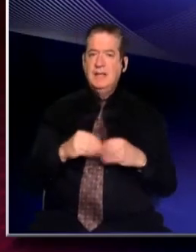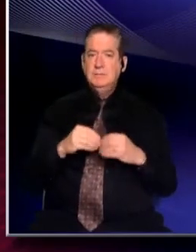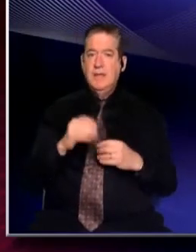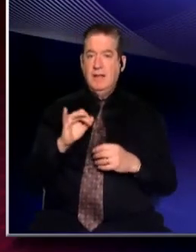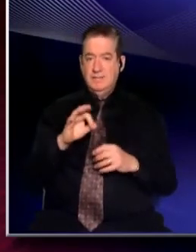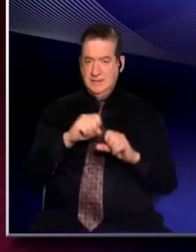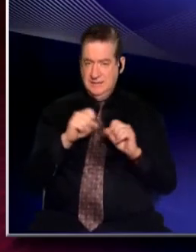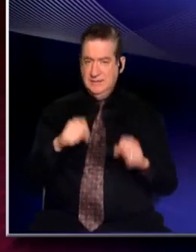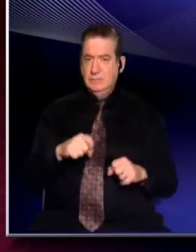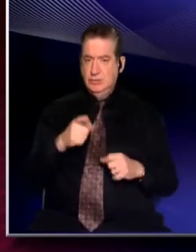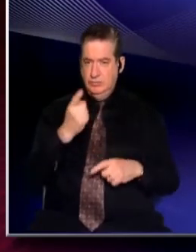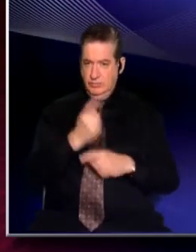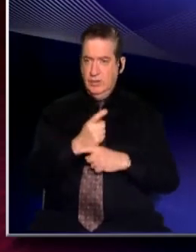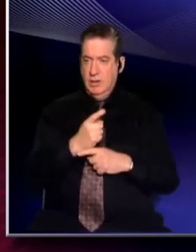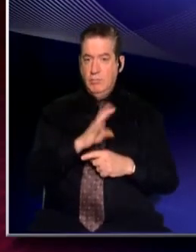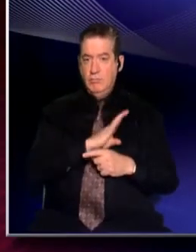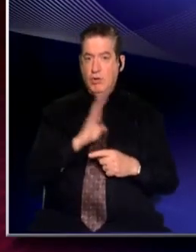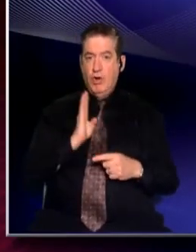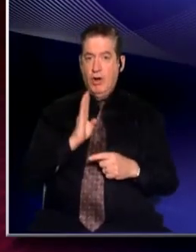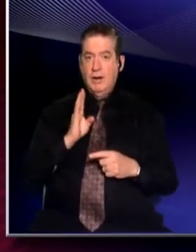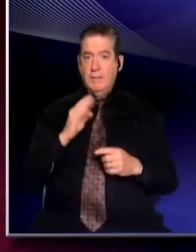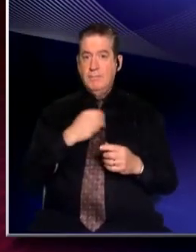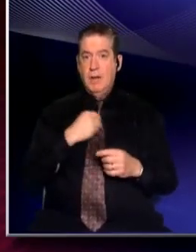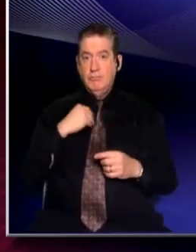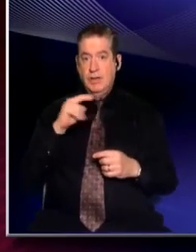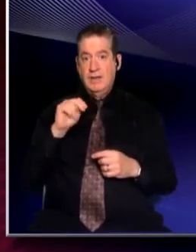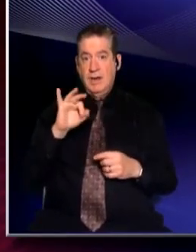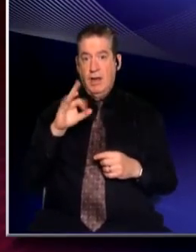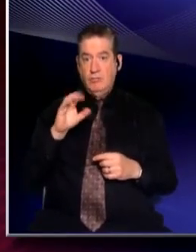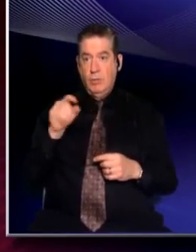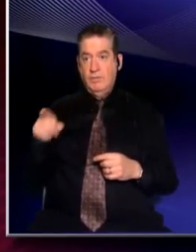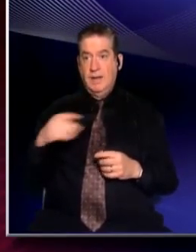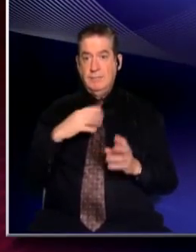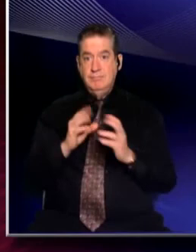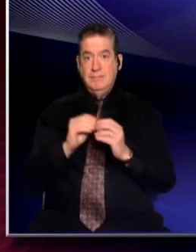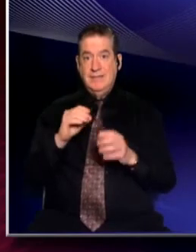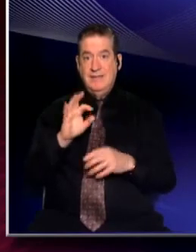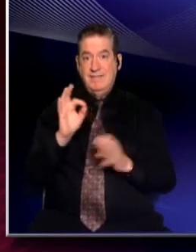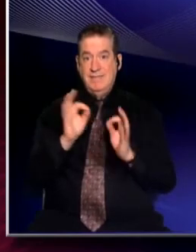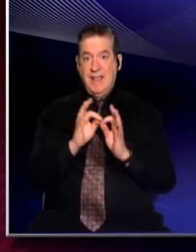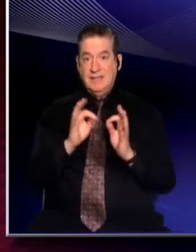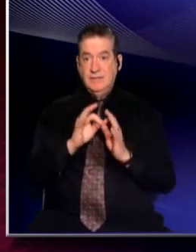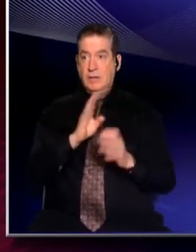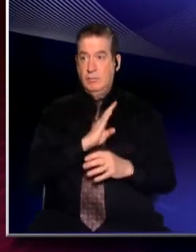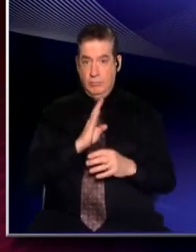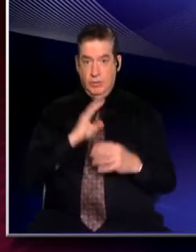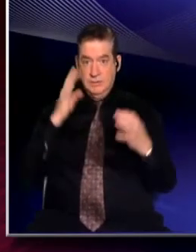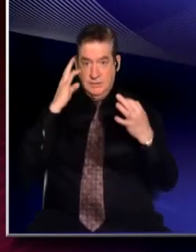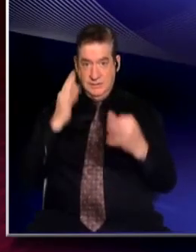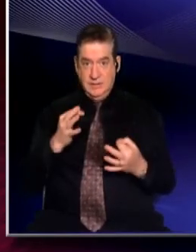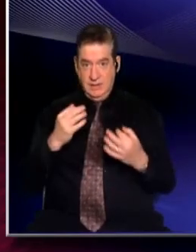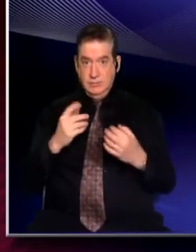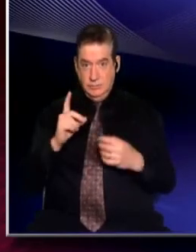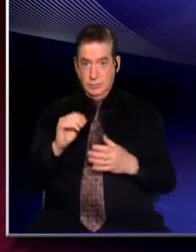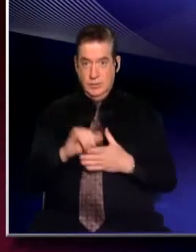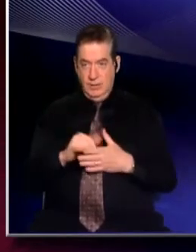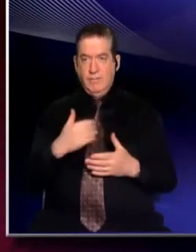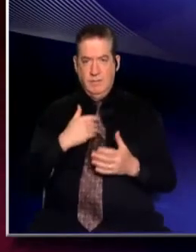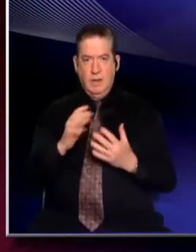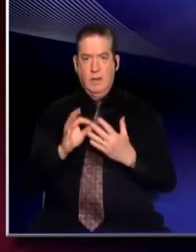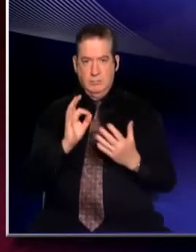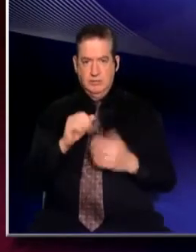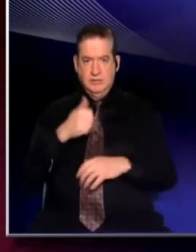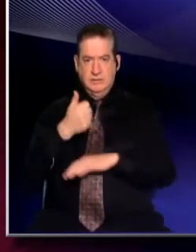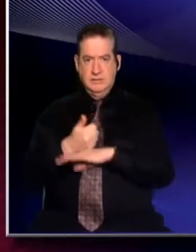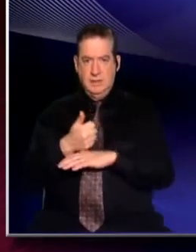right. Board member Nigro, if you had a meeting in Flagstaff after the board decided to do that, then you have the option of